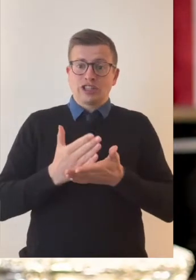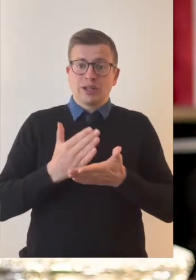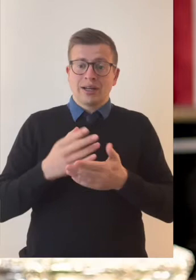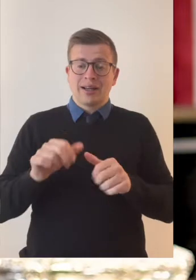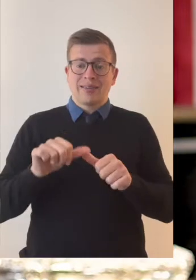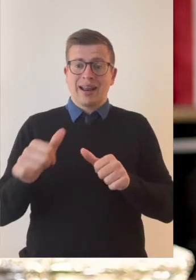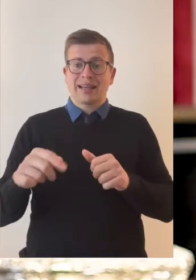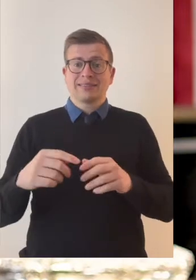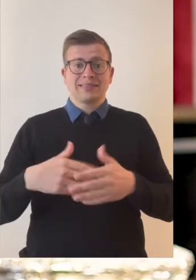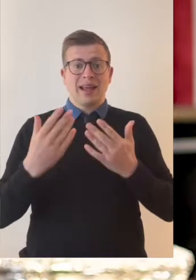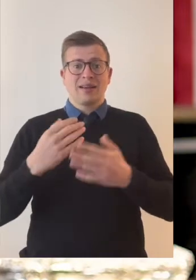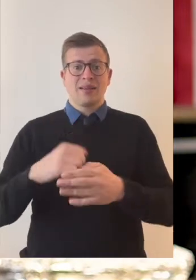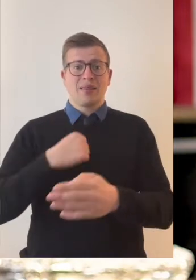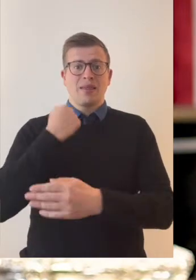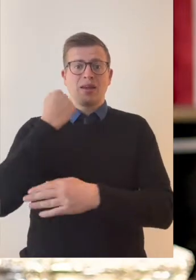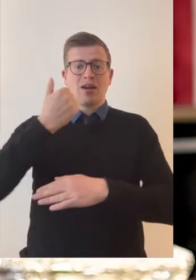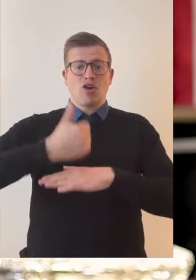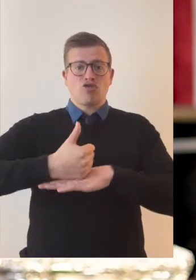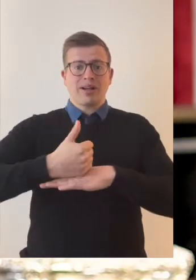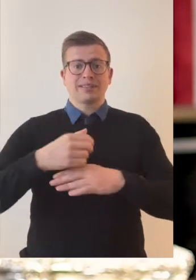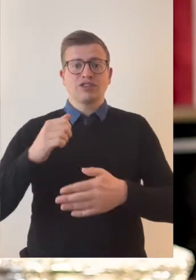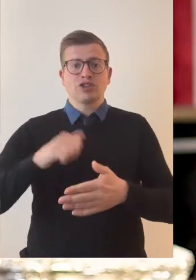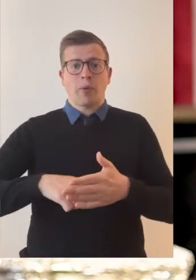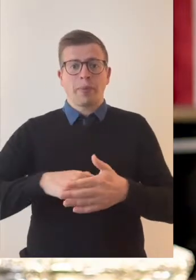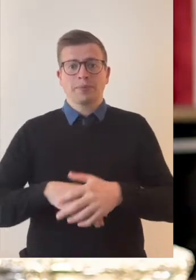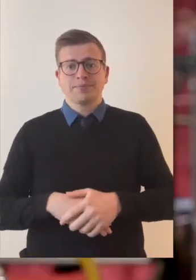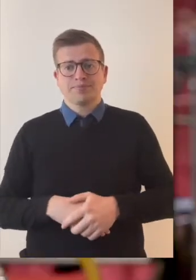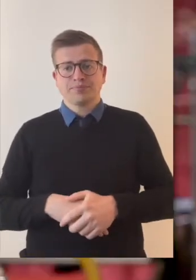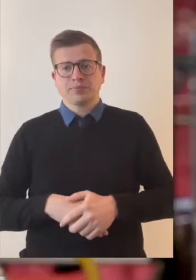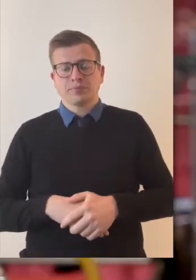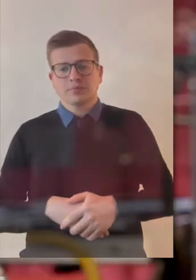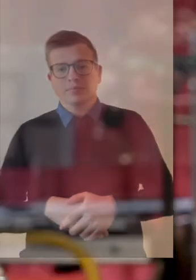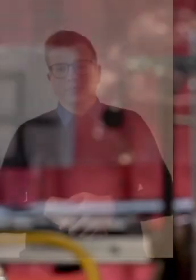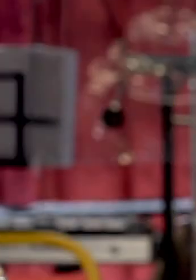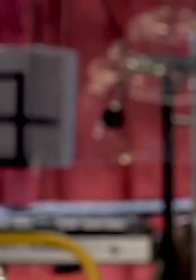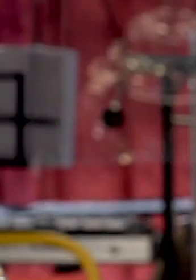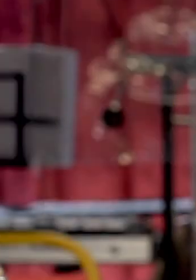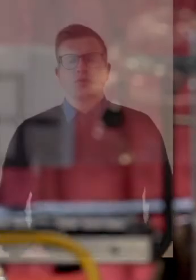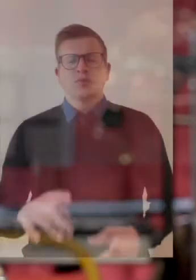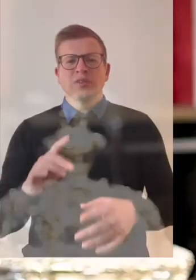And I started work actually the next day in the erecting shop.